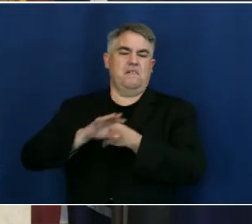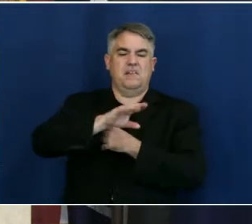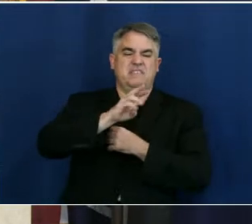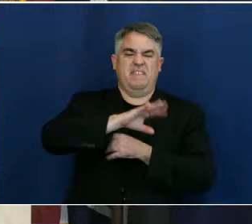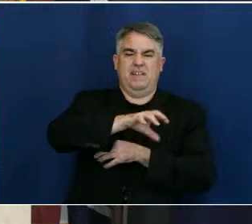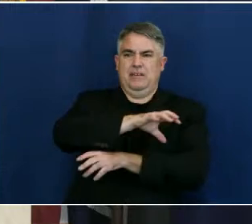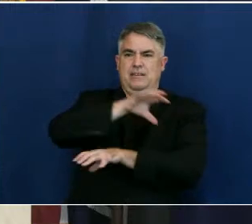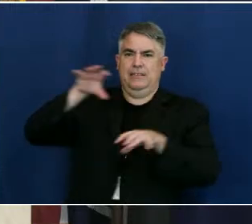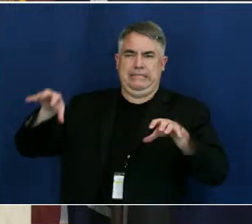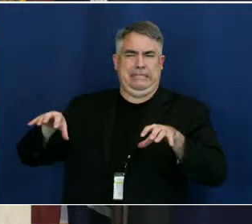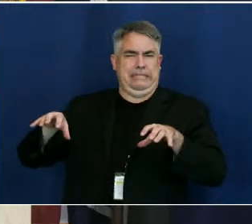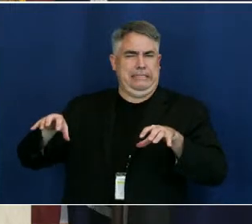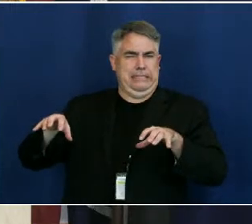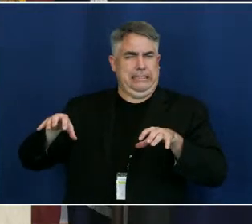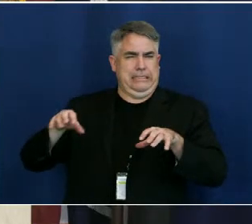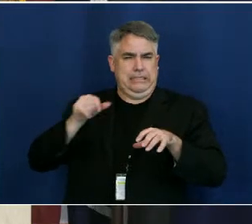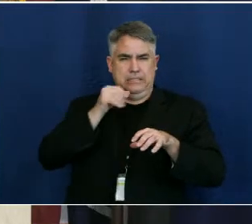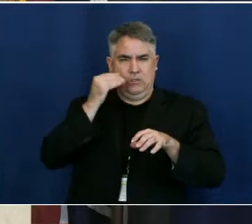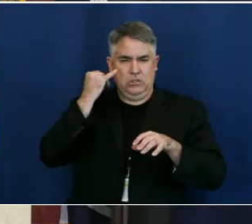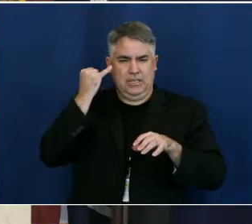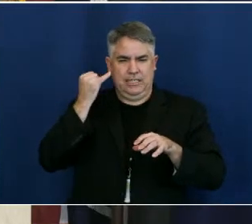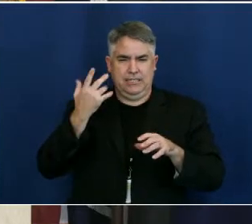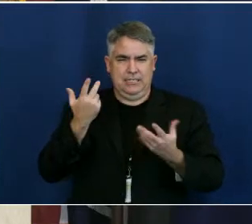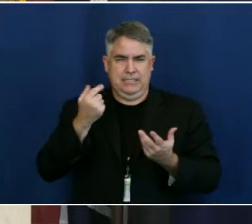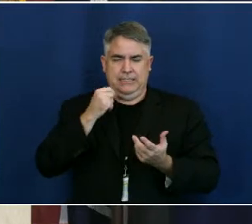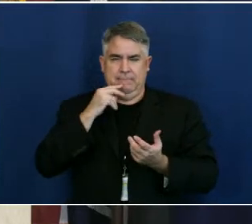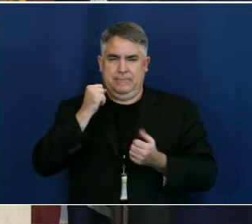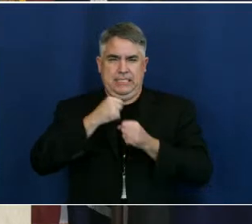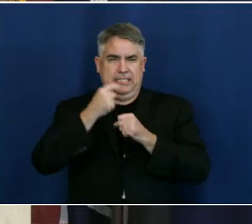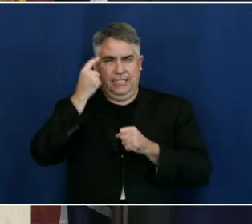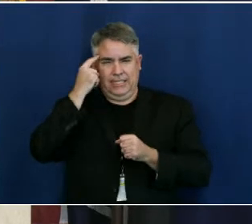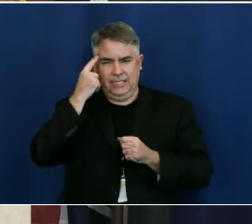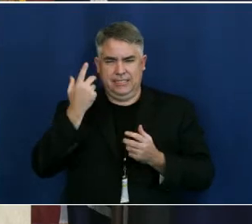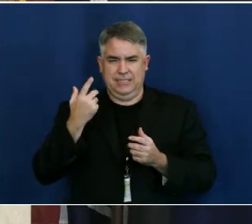and bump them from the line in order to insert a young and healthy worker.